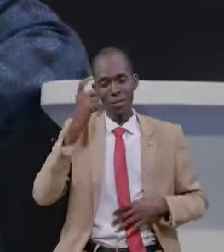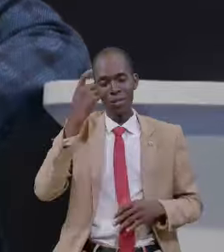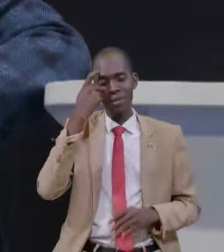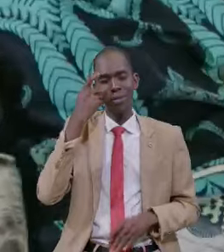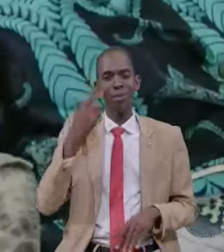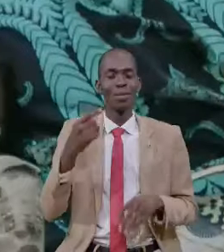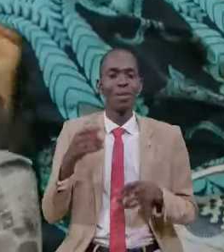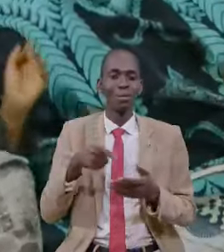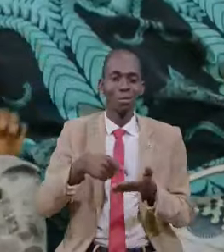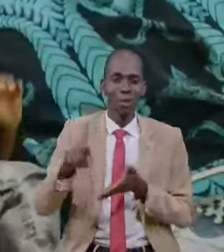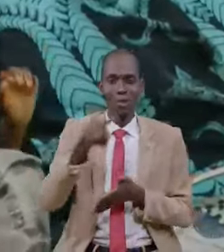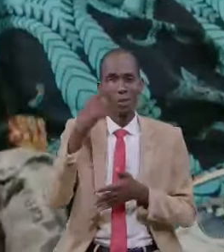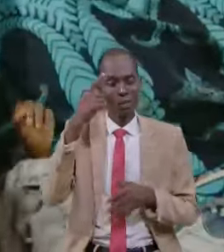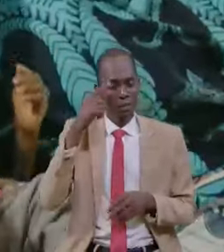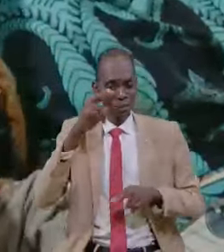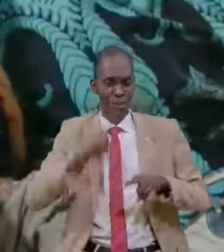wheelchair?